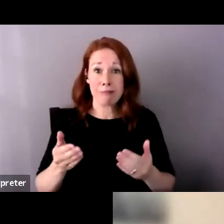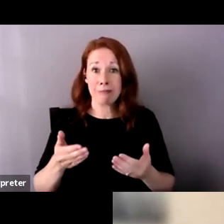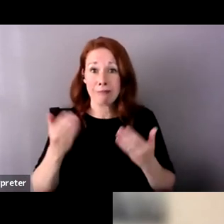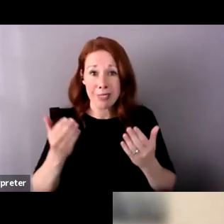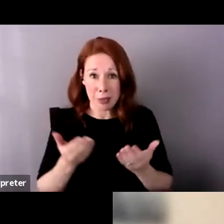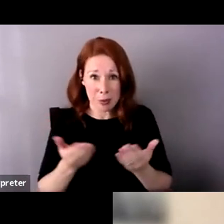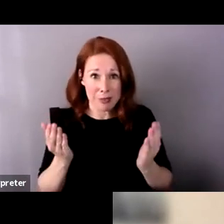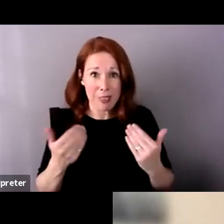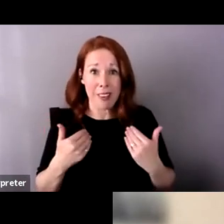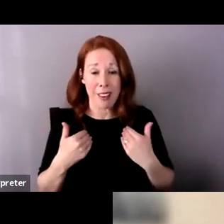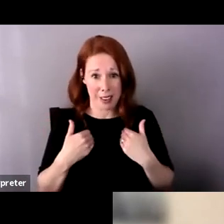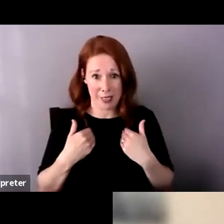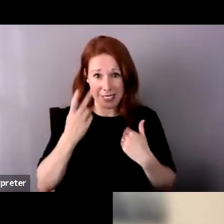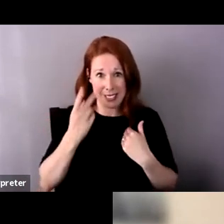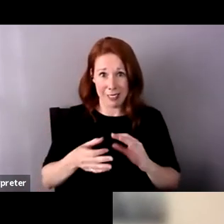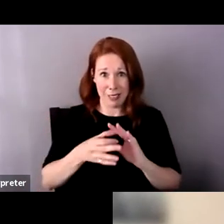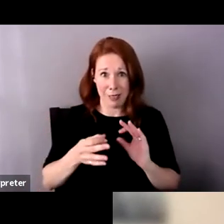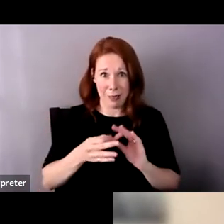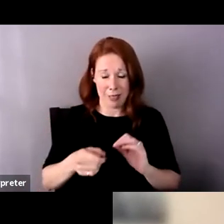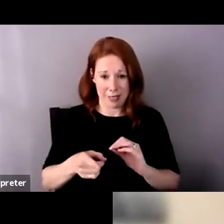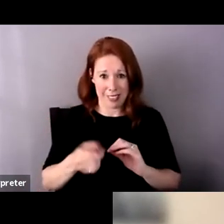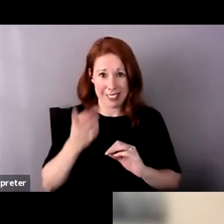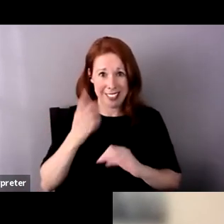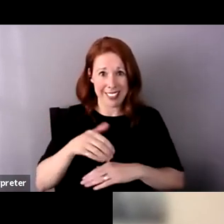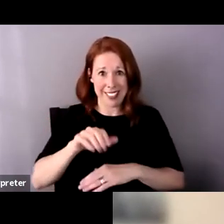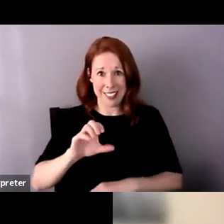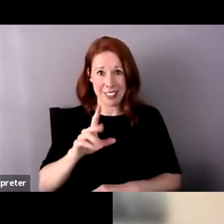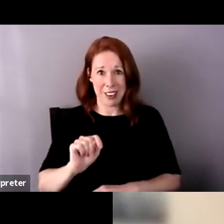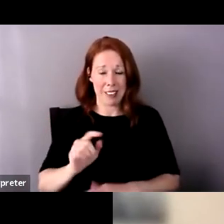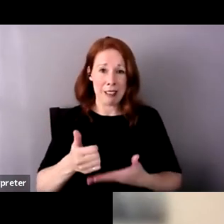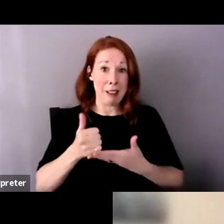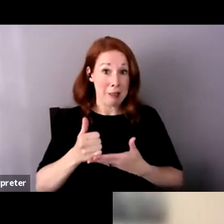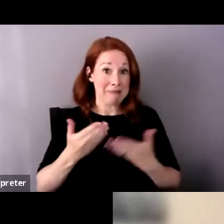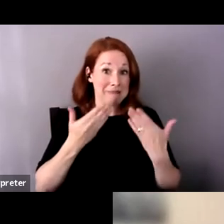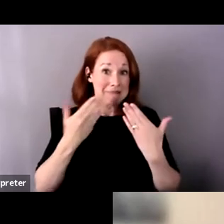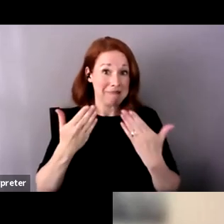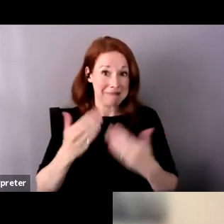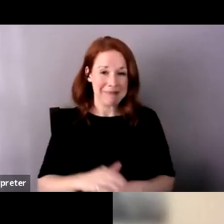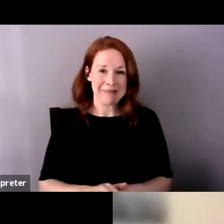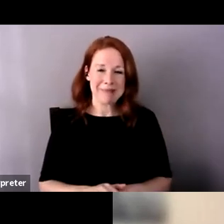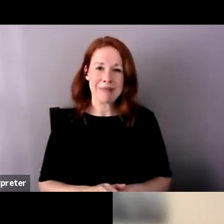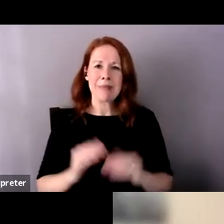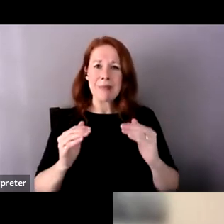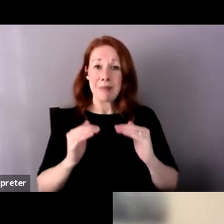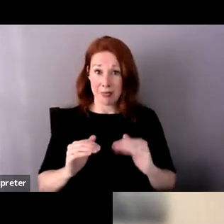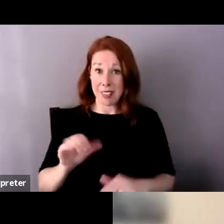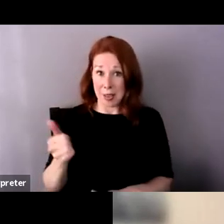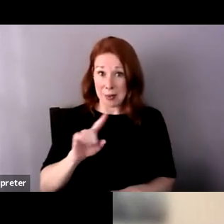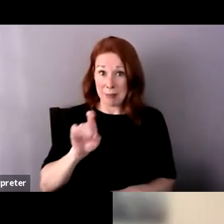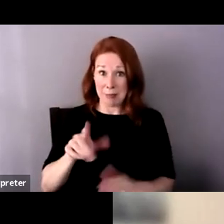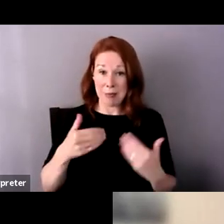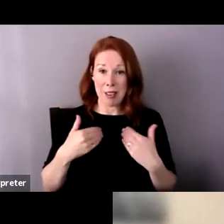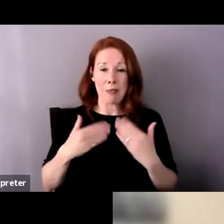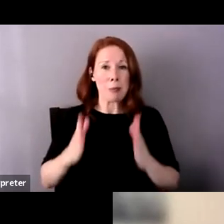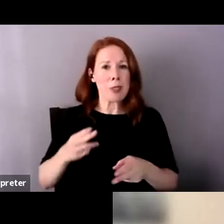resources that are coming through tonight. So thank you. There's a comment or a question rather here from